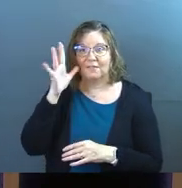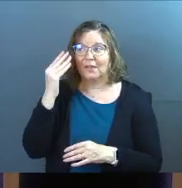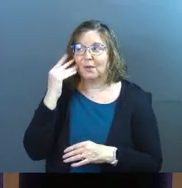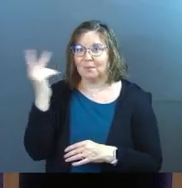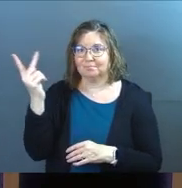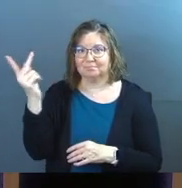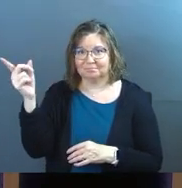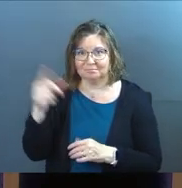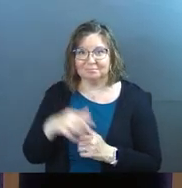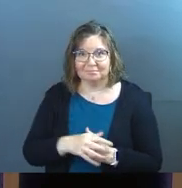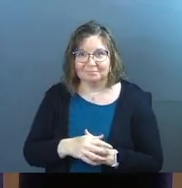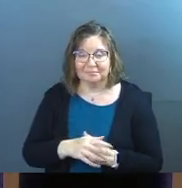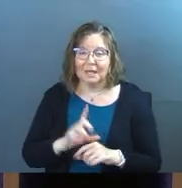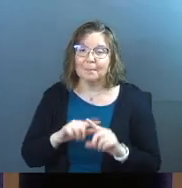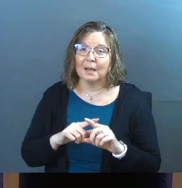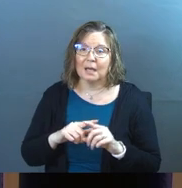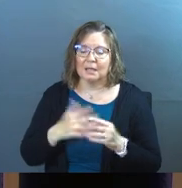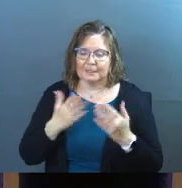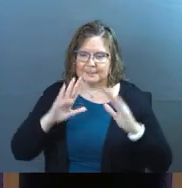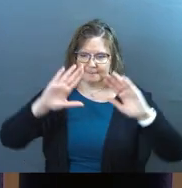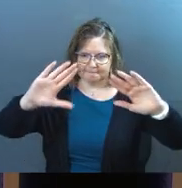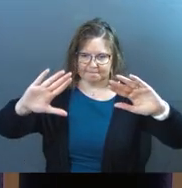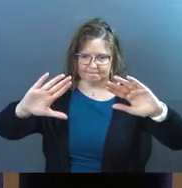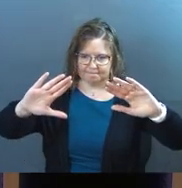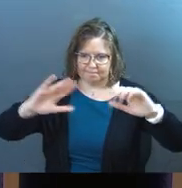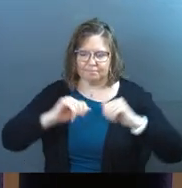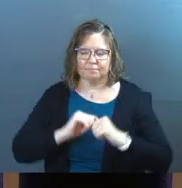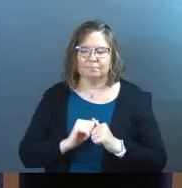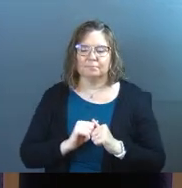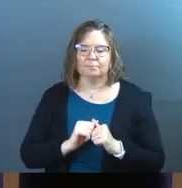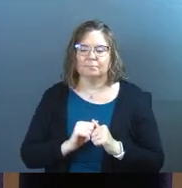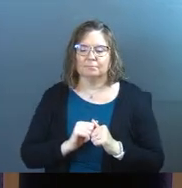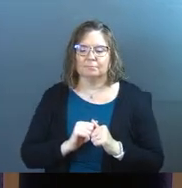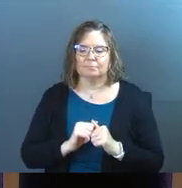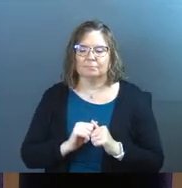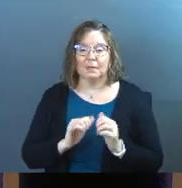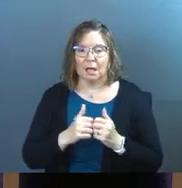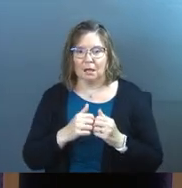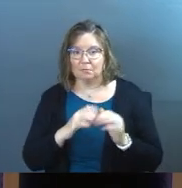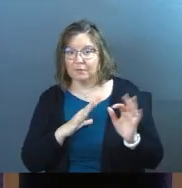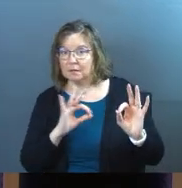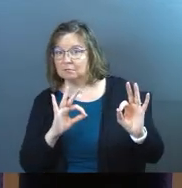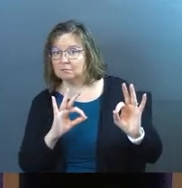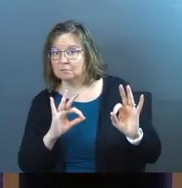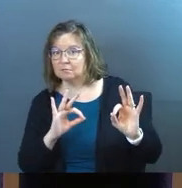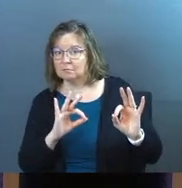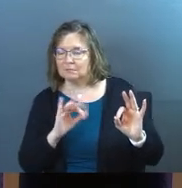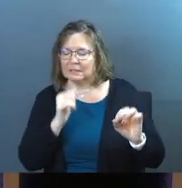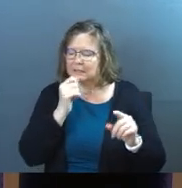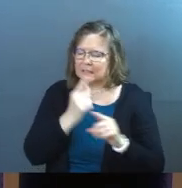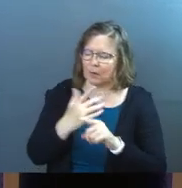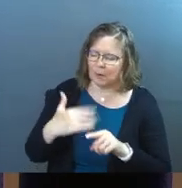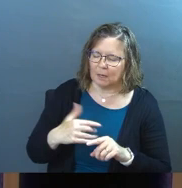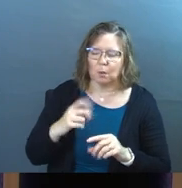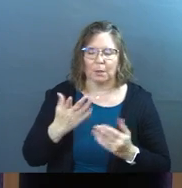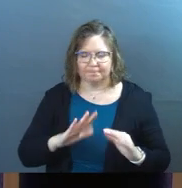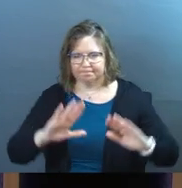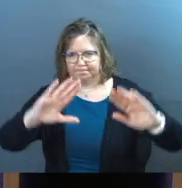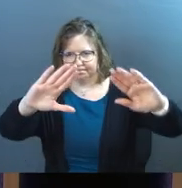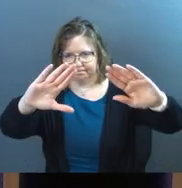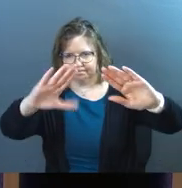know. But he put his hands on there. How's it look? Not right yet. Okay, do it